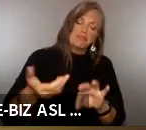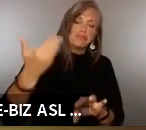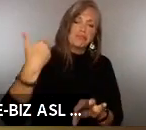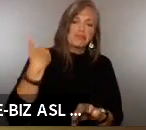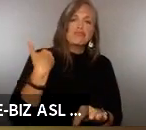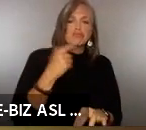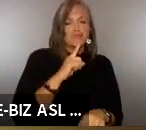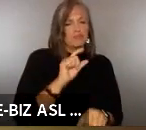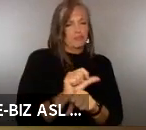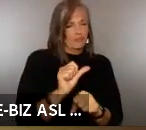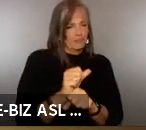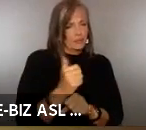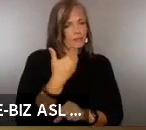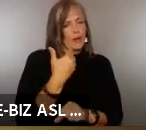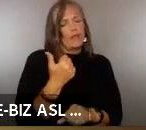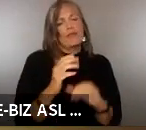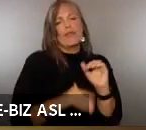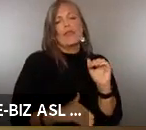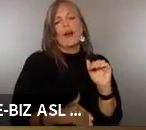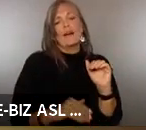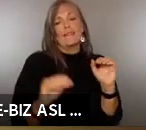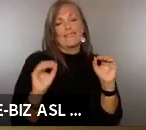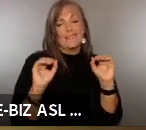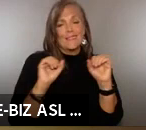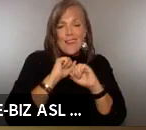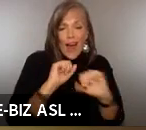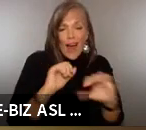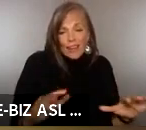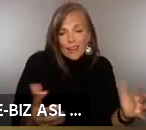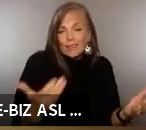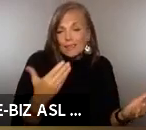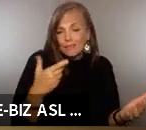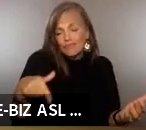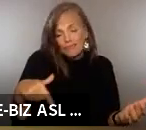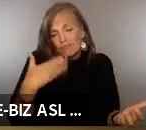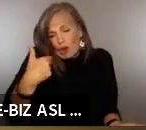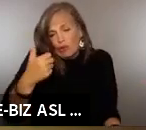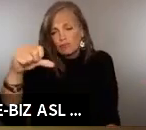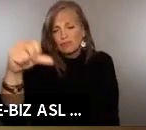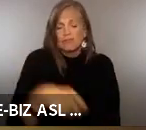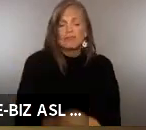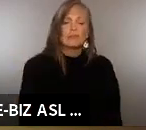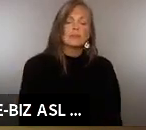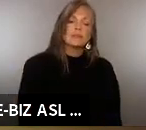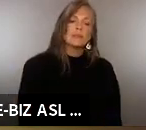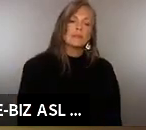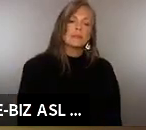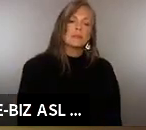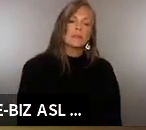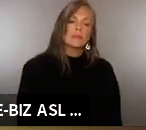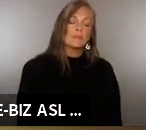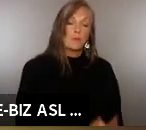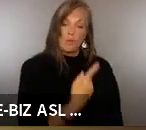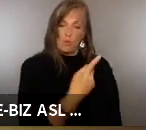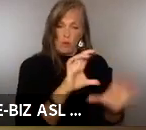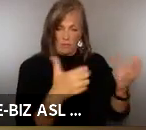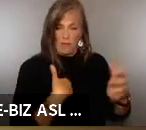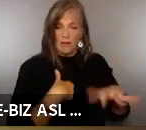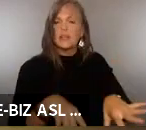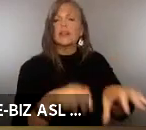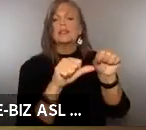definitely better than nothing at all. Absolutely. I'm taking a class on Zoom now. I